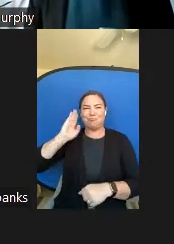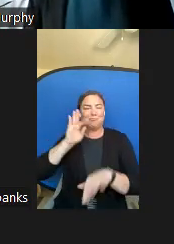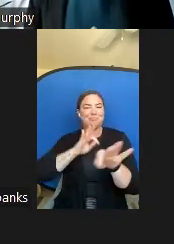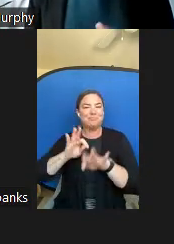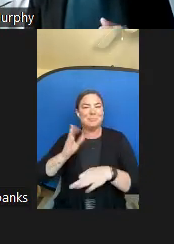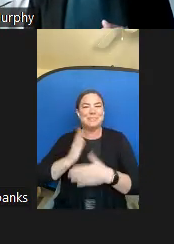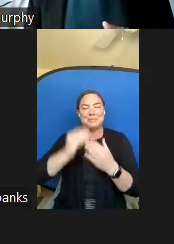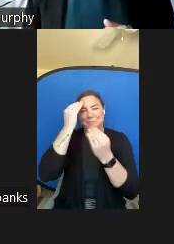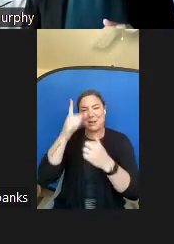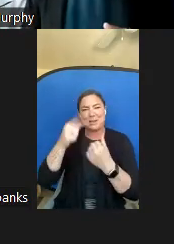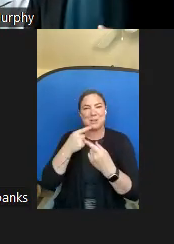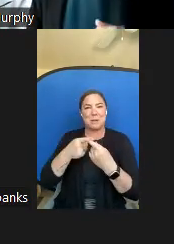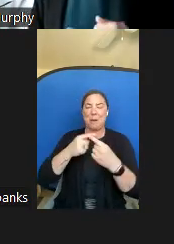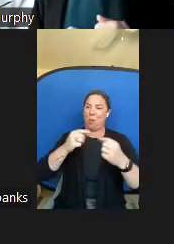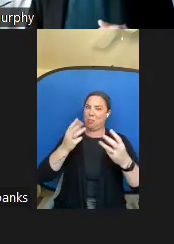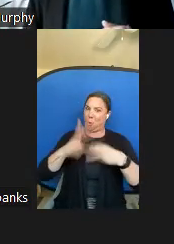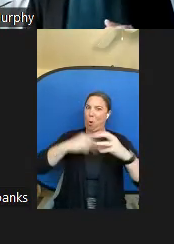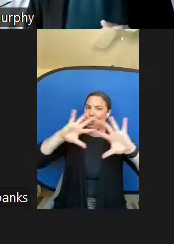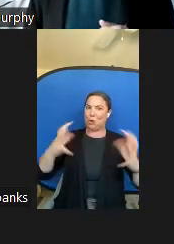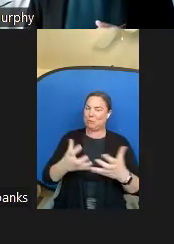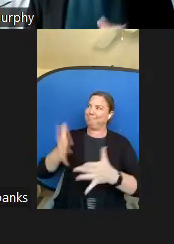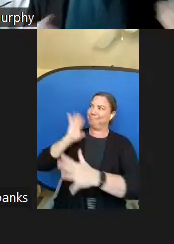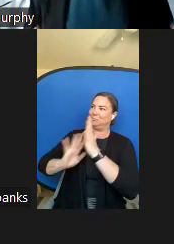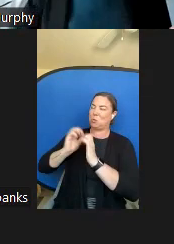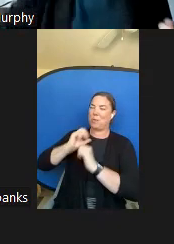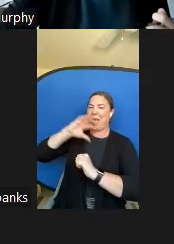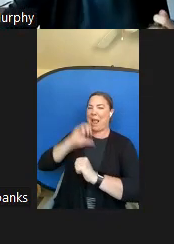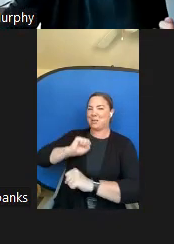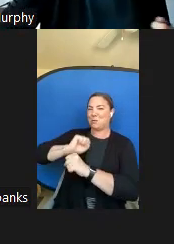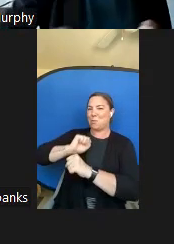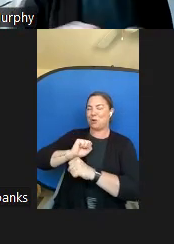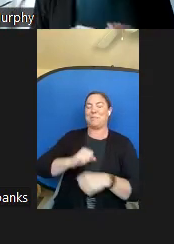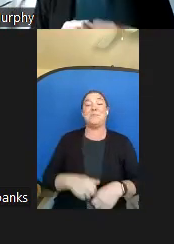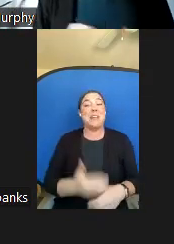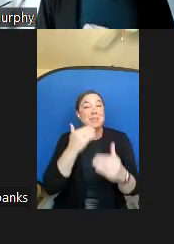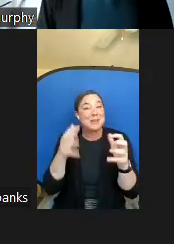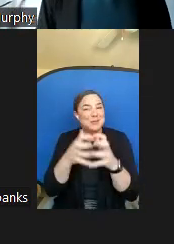the world, the big world of ancient work and labor. So thank you very much.